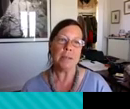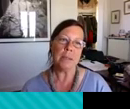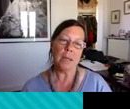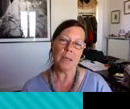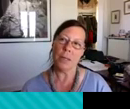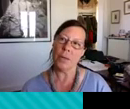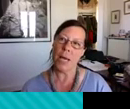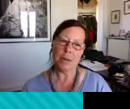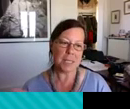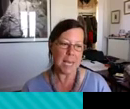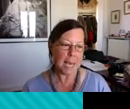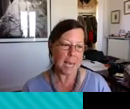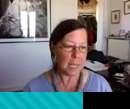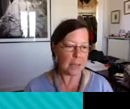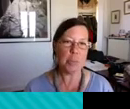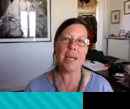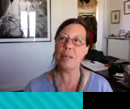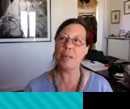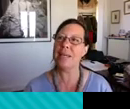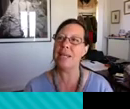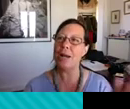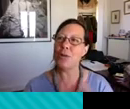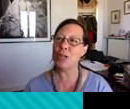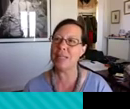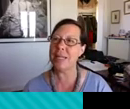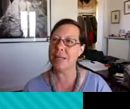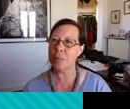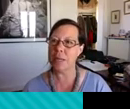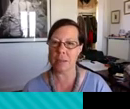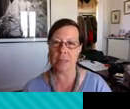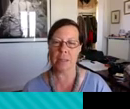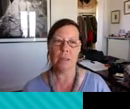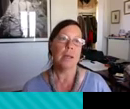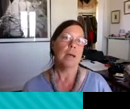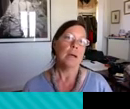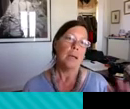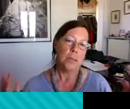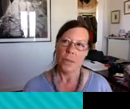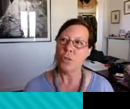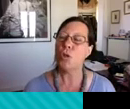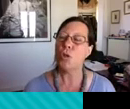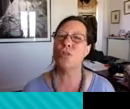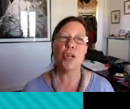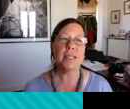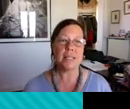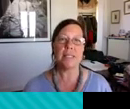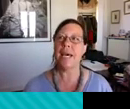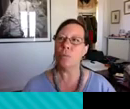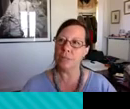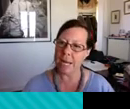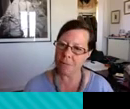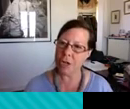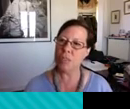between how Seattle handled the pandemic and how New York City handled the pandemic. The short story is that